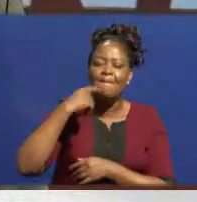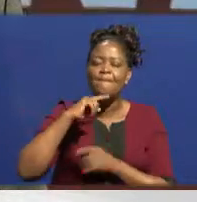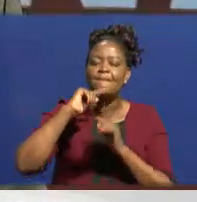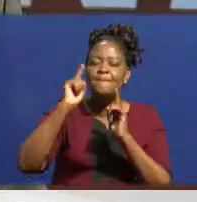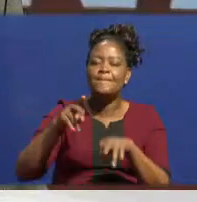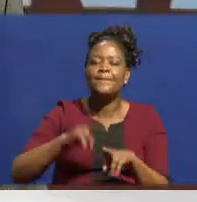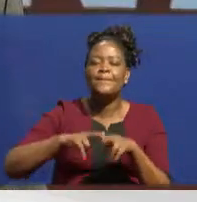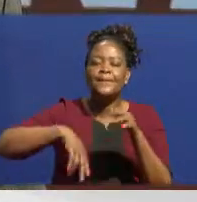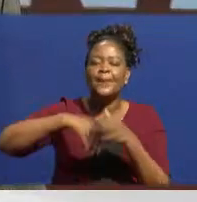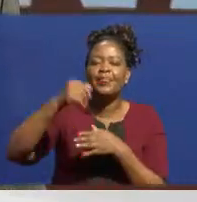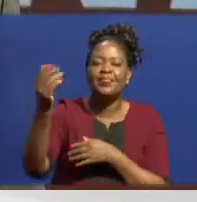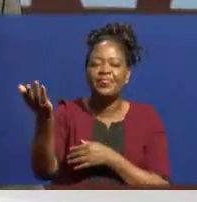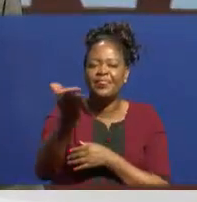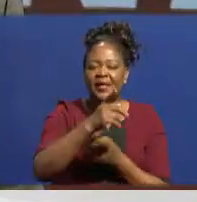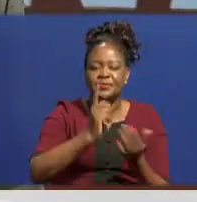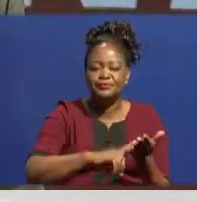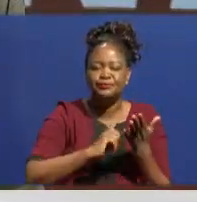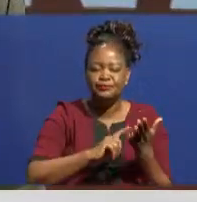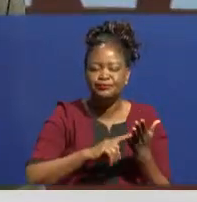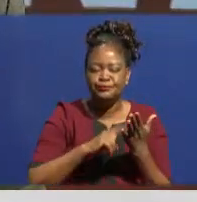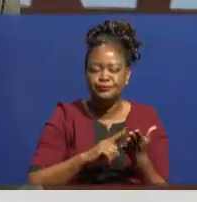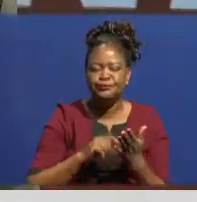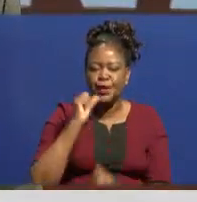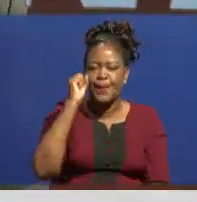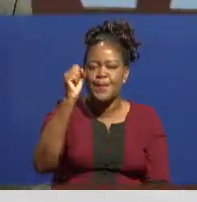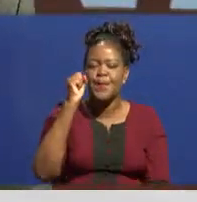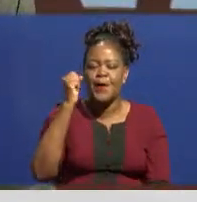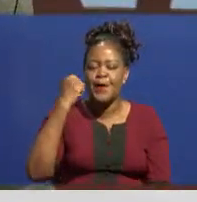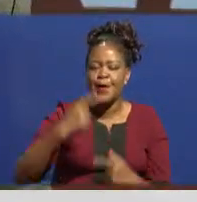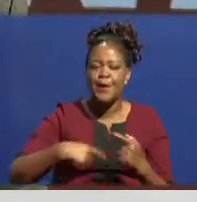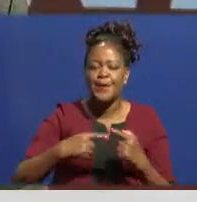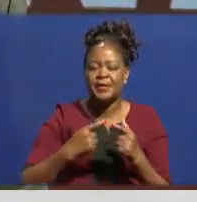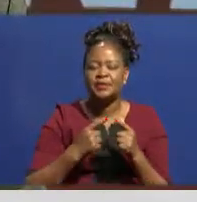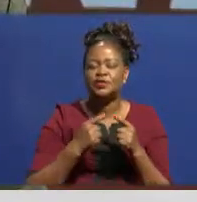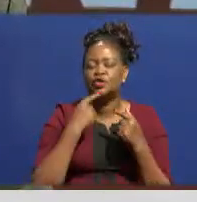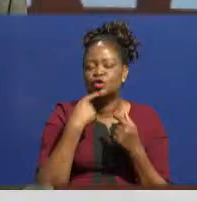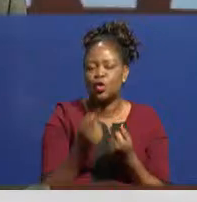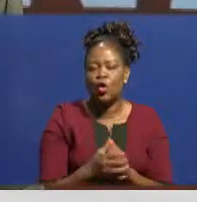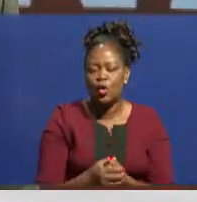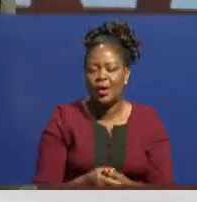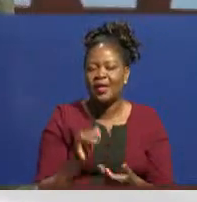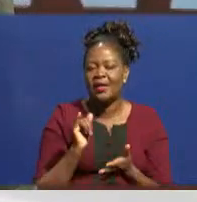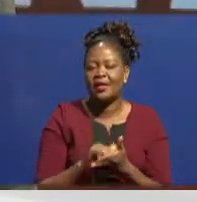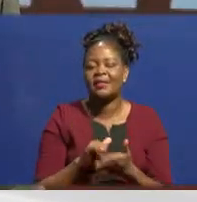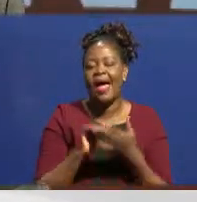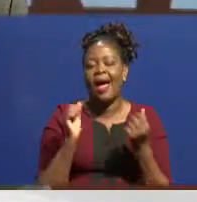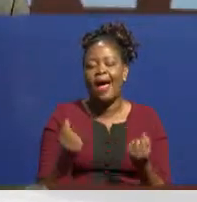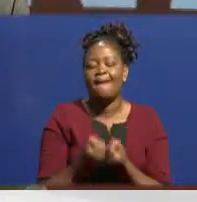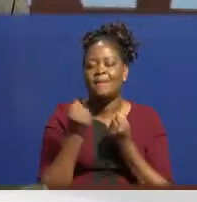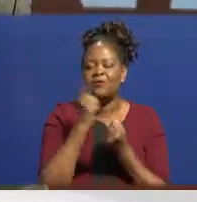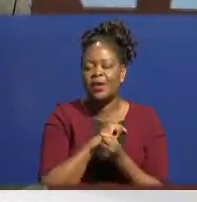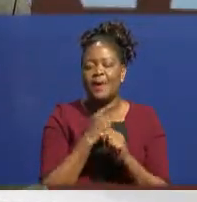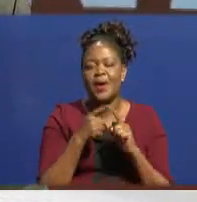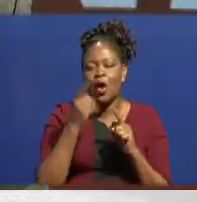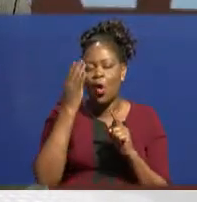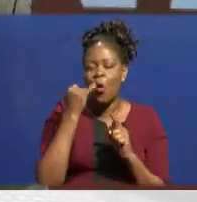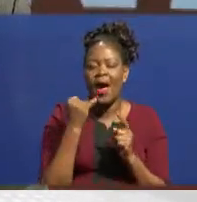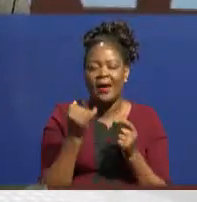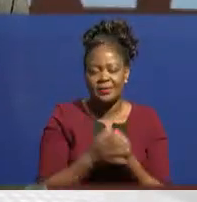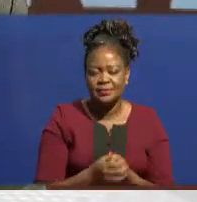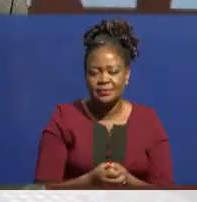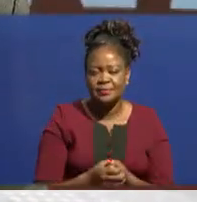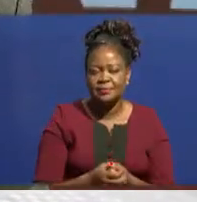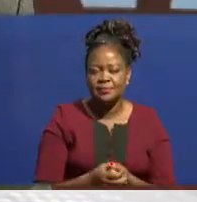sit outside there to negotiate on a political process. Mm-hmm. And therefore, that has happened. But why are we subjected